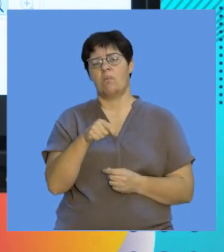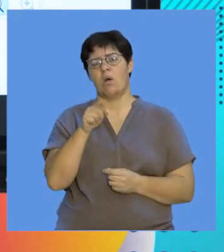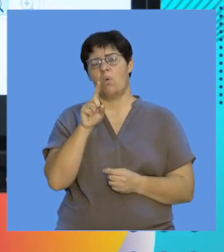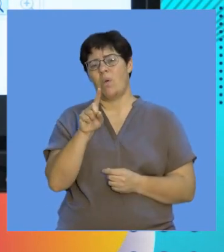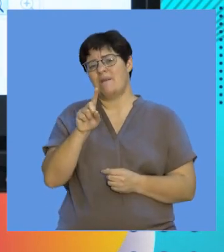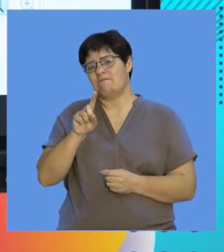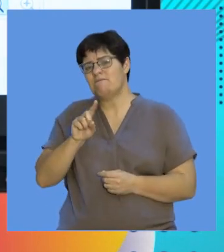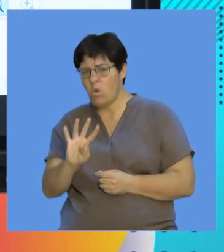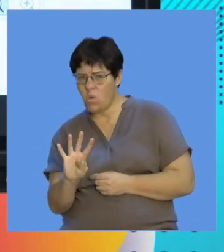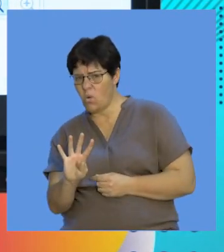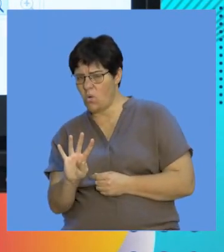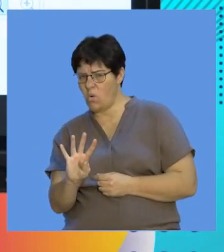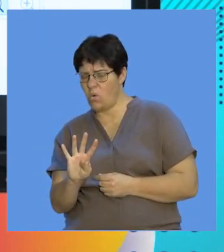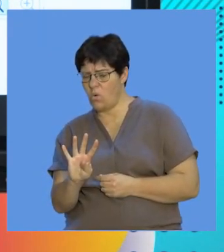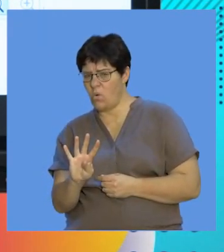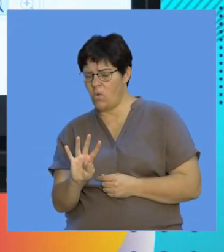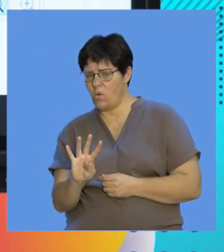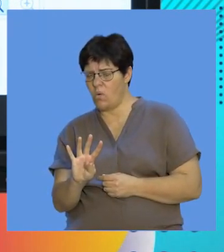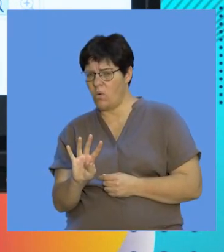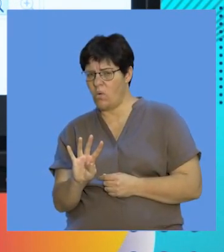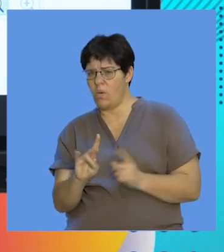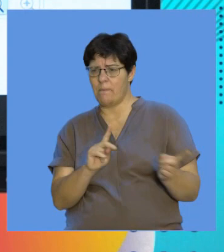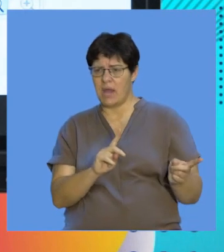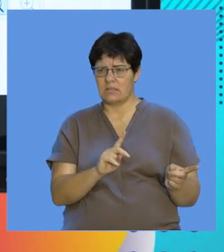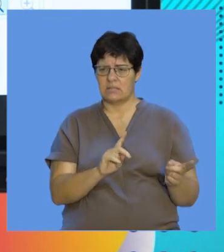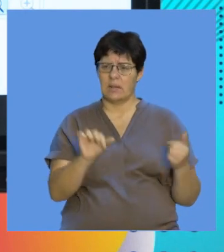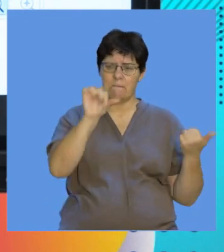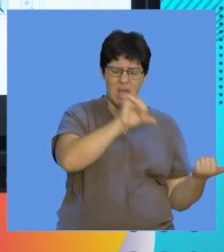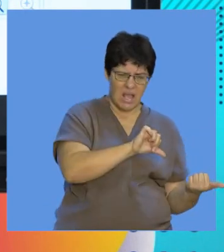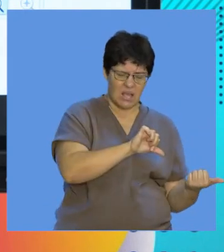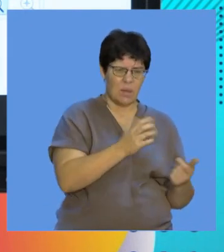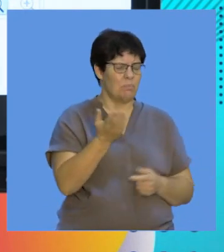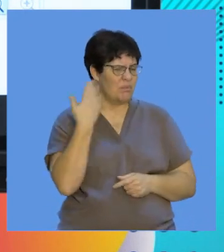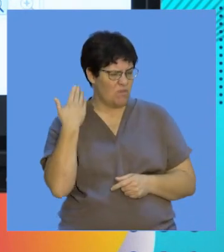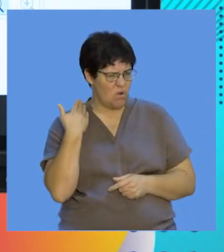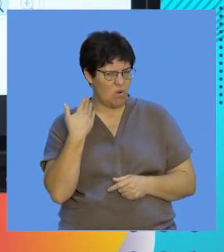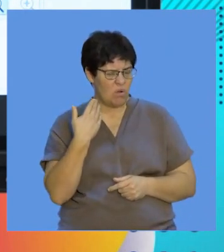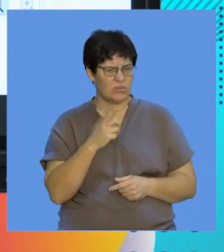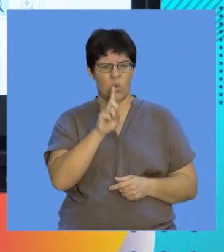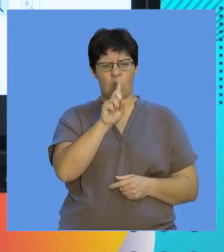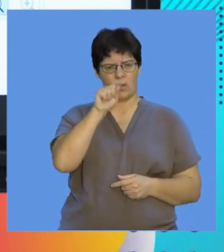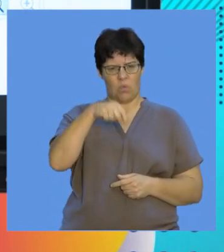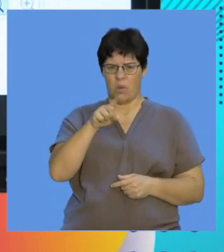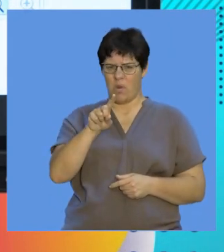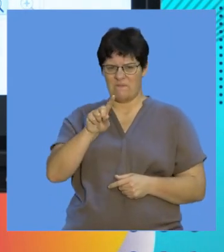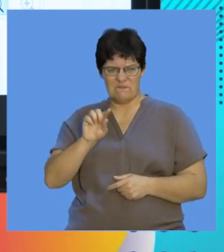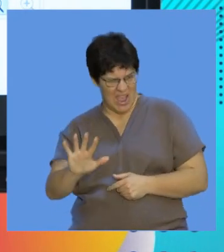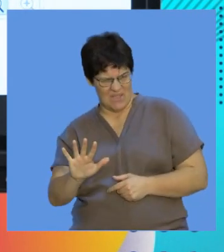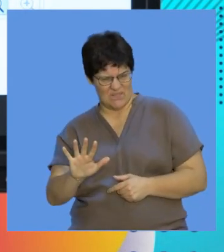1.14. But when I reset it over here, my total is